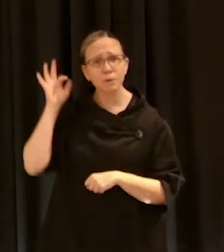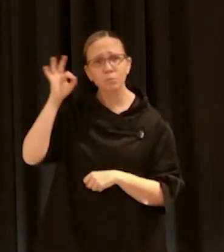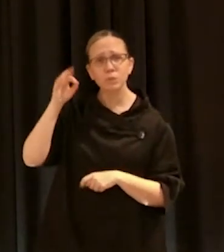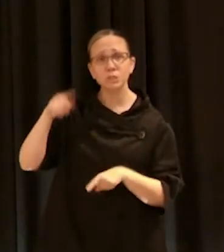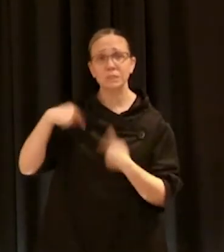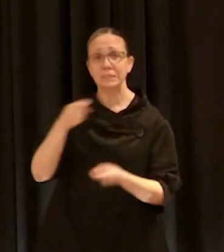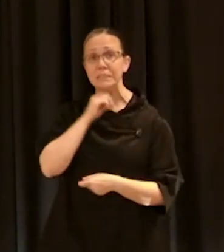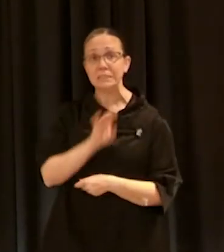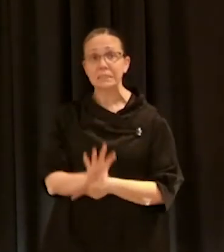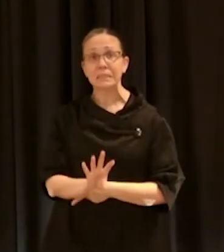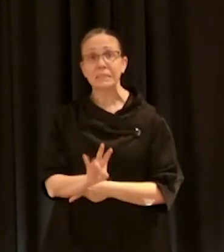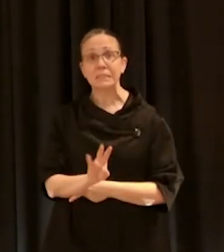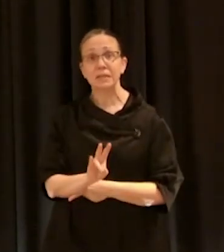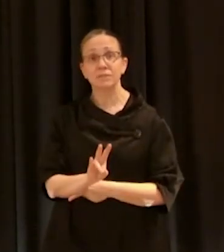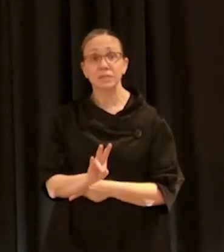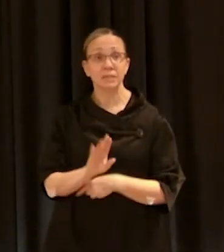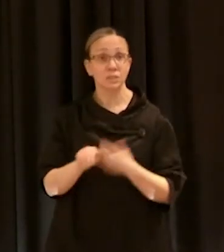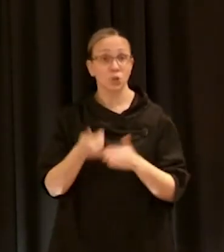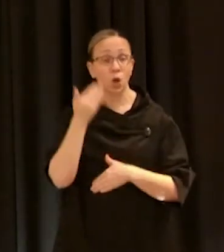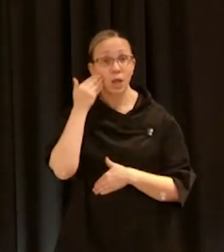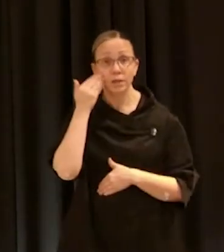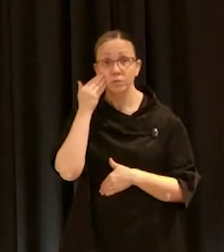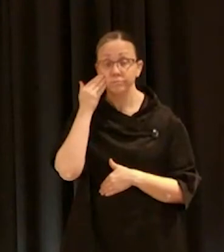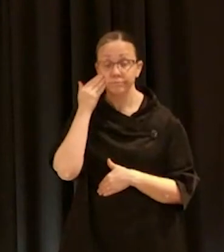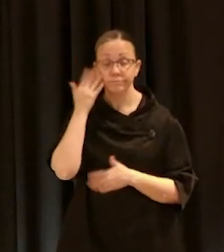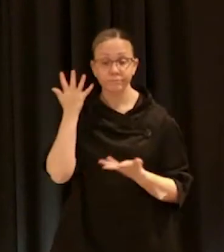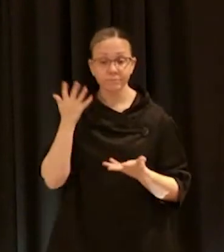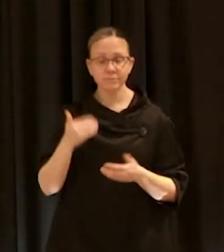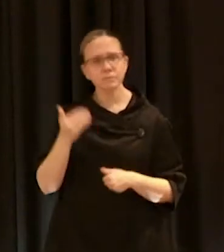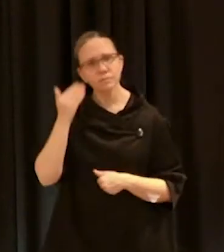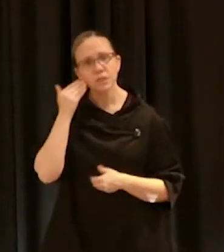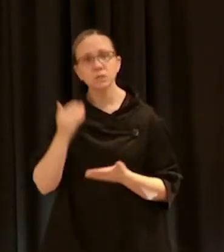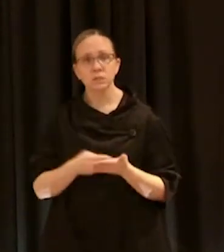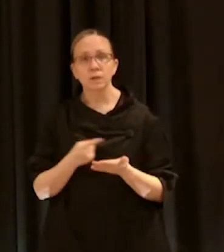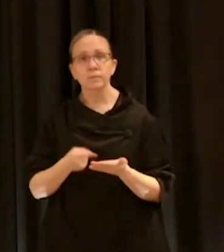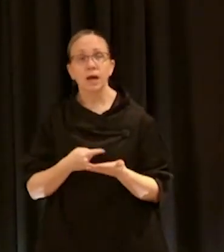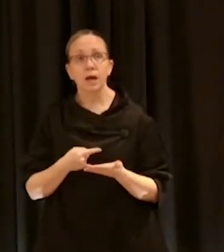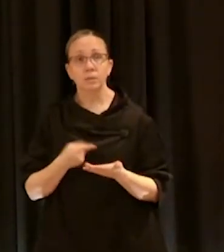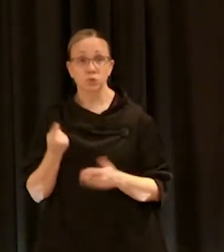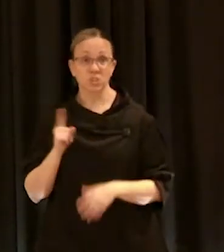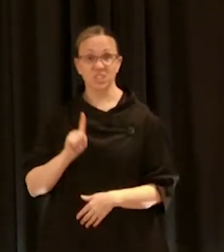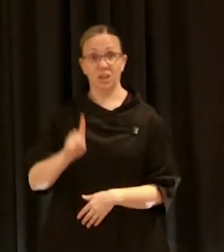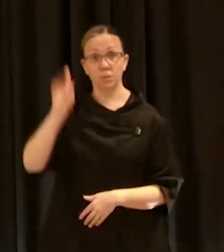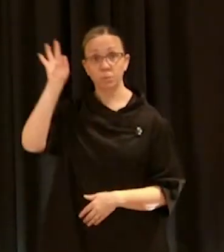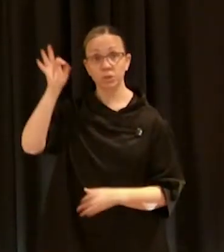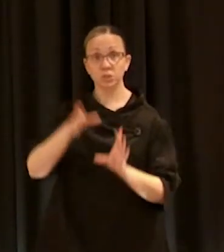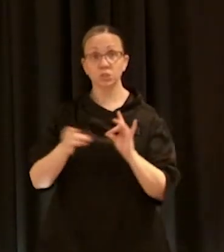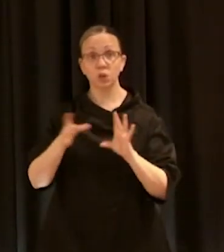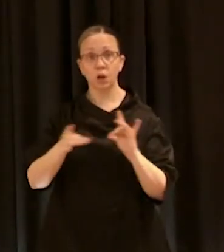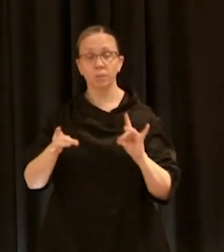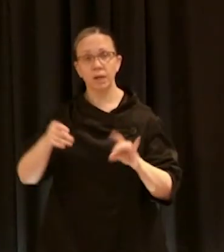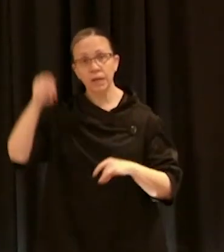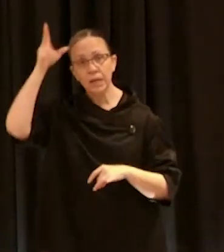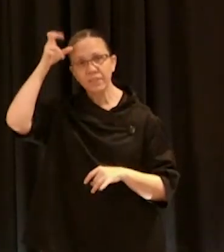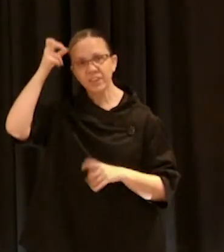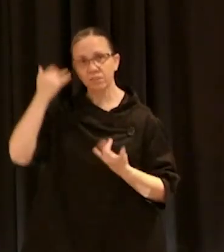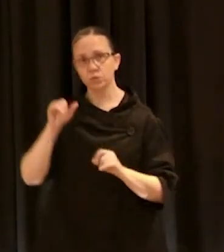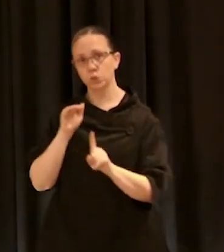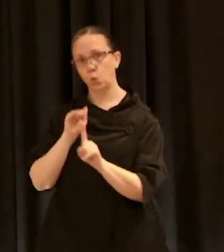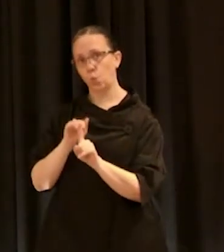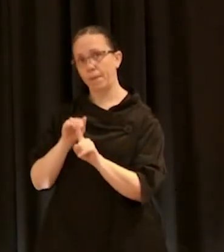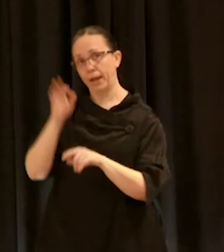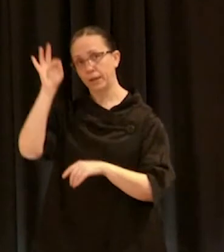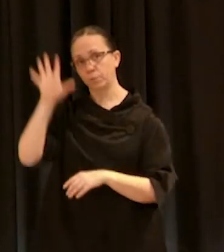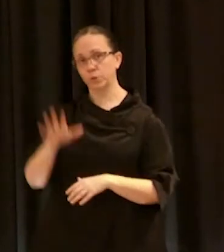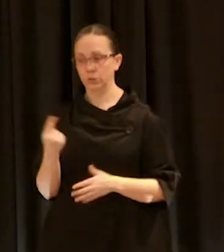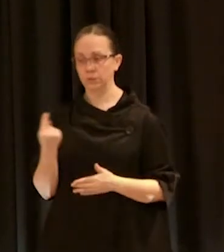since I was 17. This is all I know. This is all I know. And I know sometimes just to get up and preach a sermon, the devil will still remind a